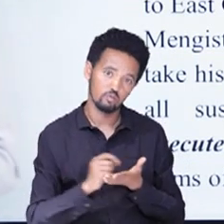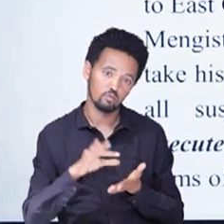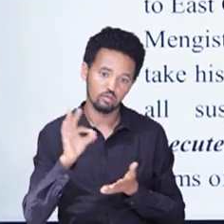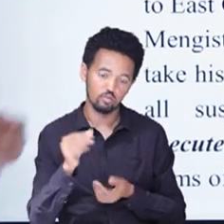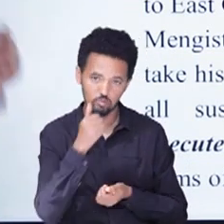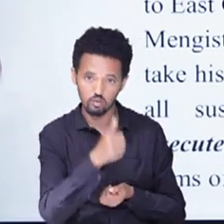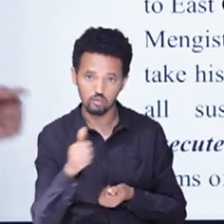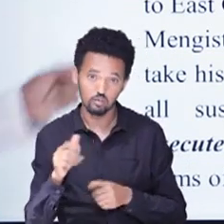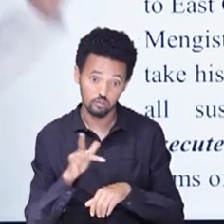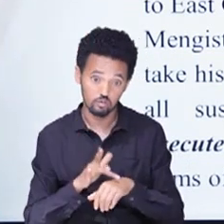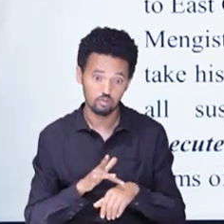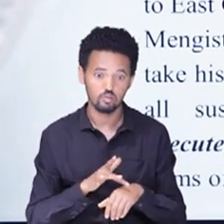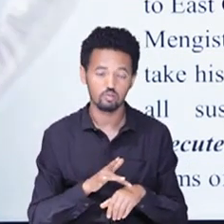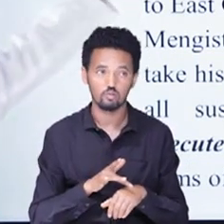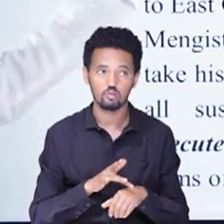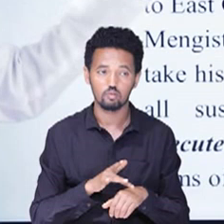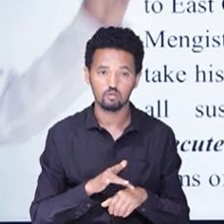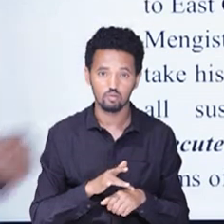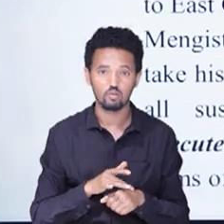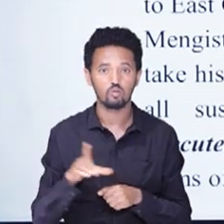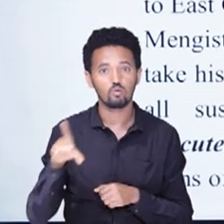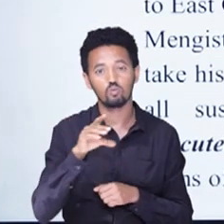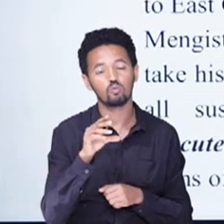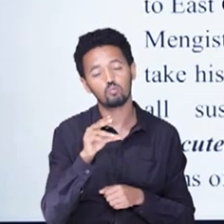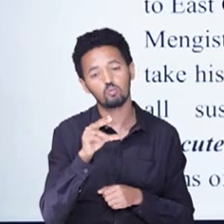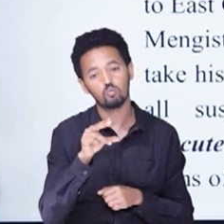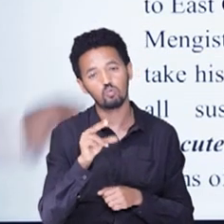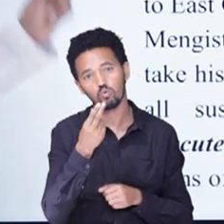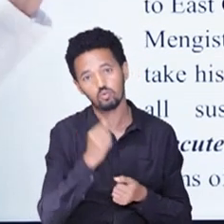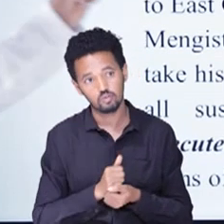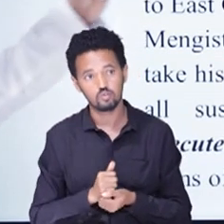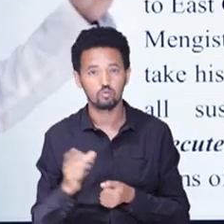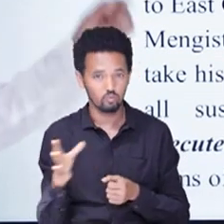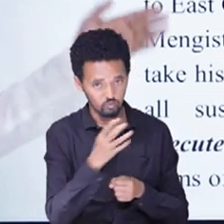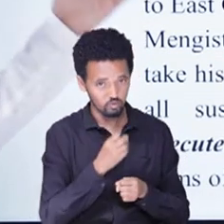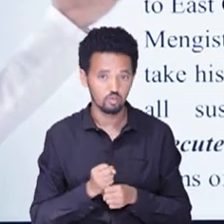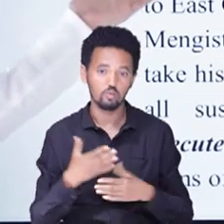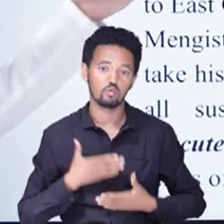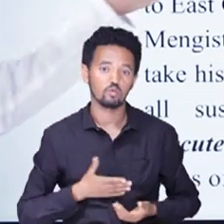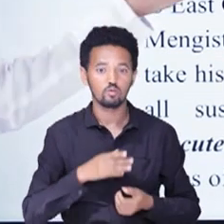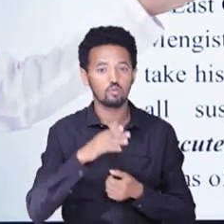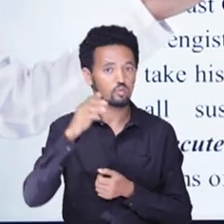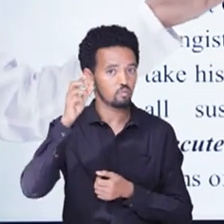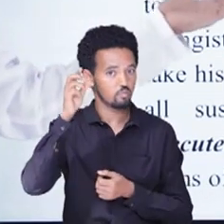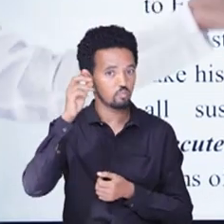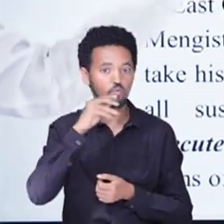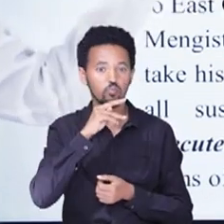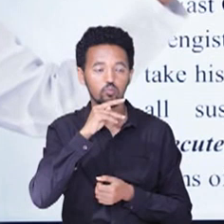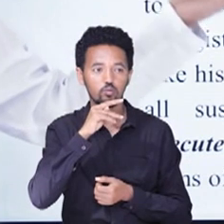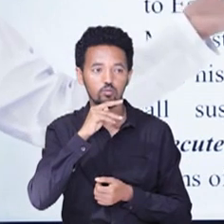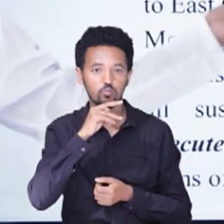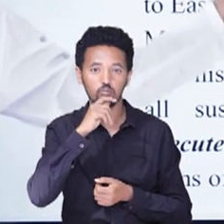Addis Ababa. That time, the coup was hastily began to take opportunity of Mengistu absence from the